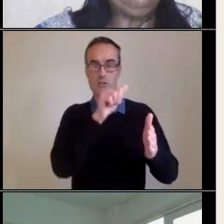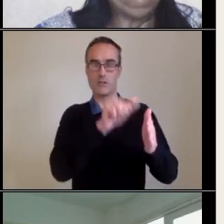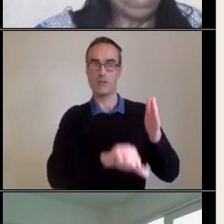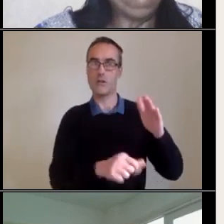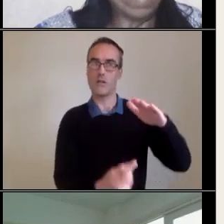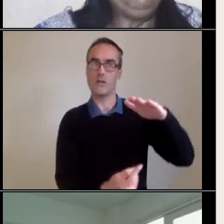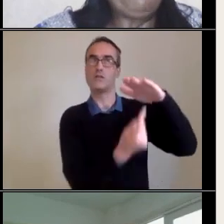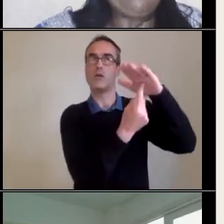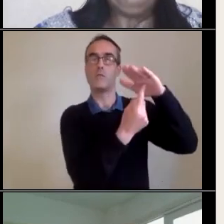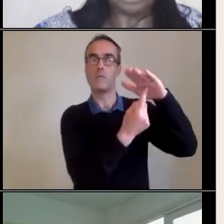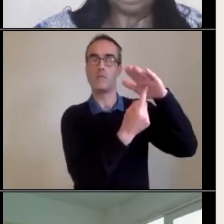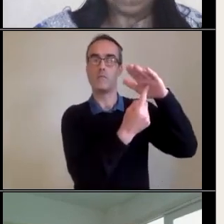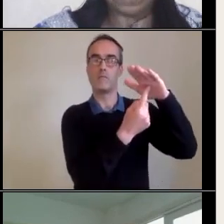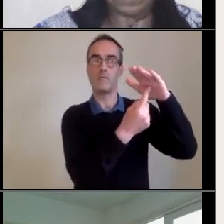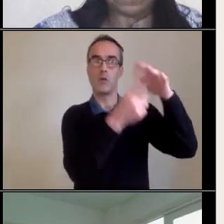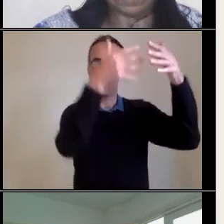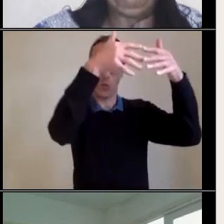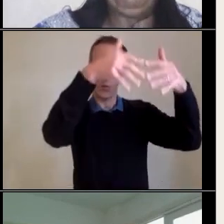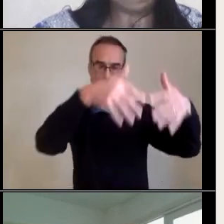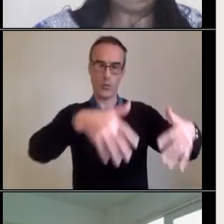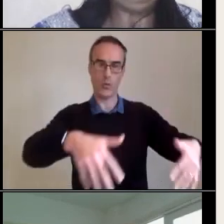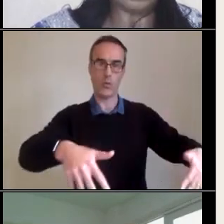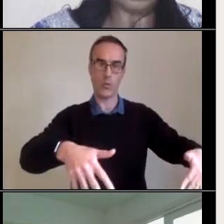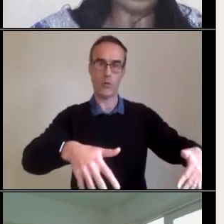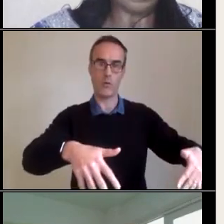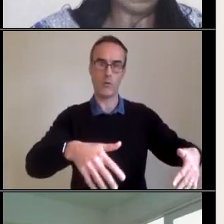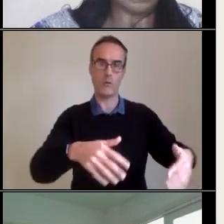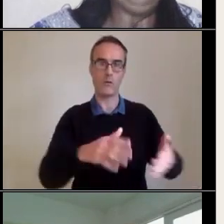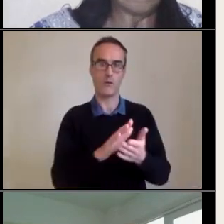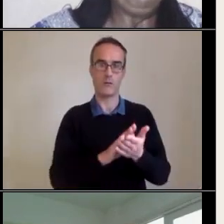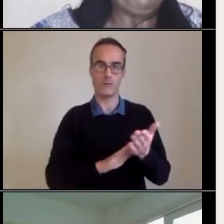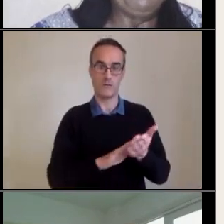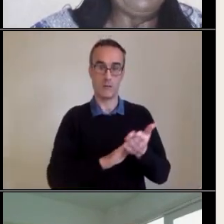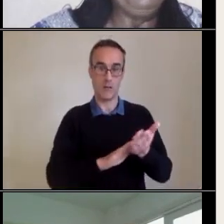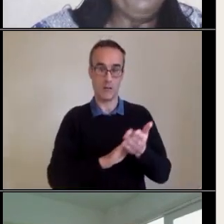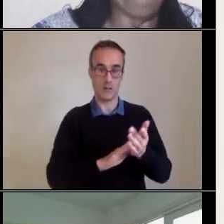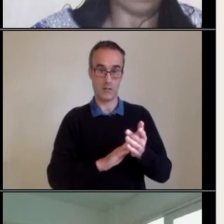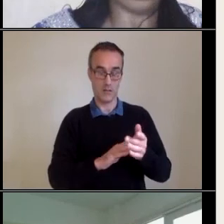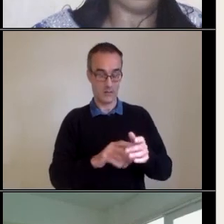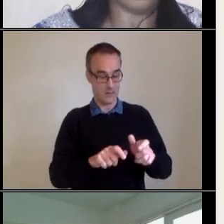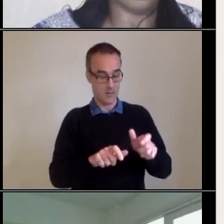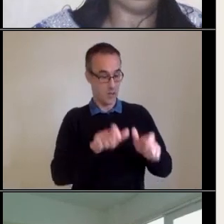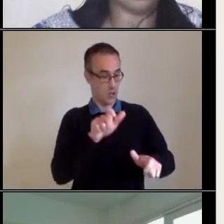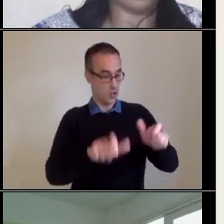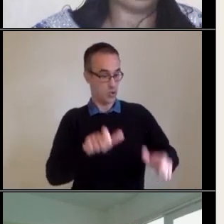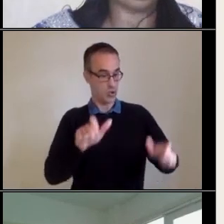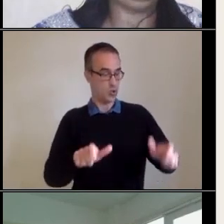panel where they're going to interview a new employer. No.